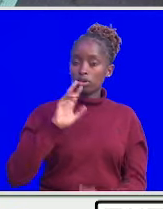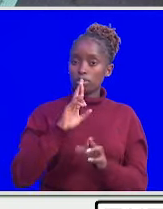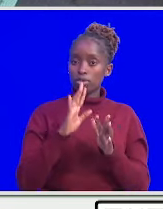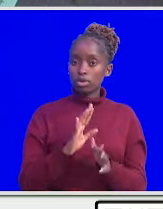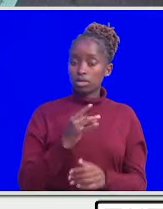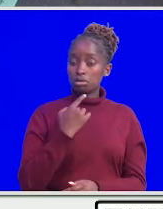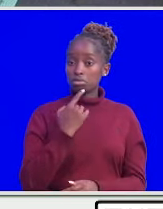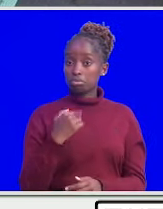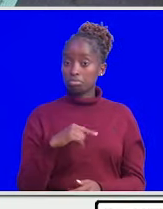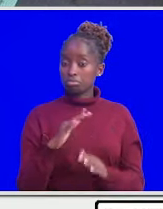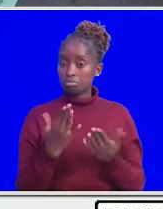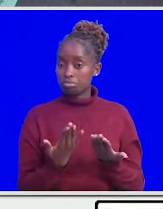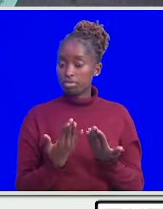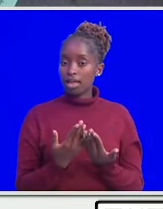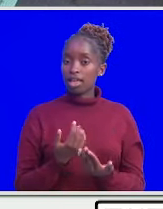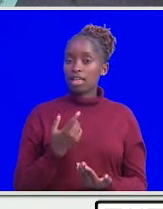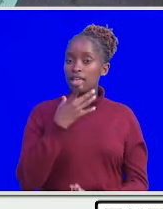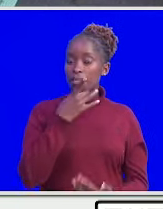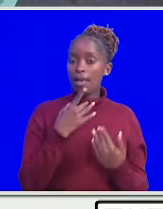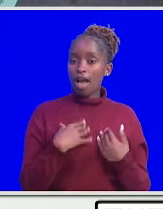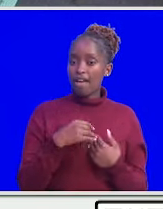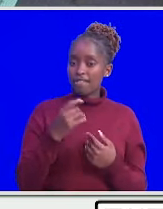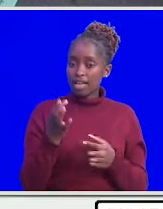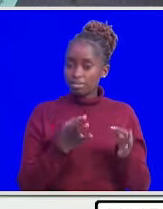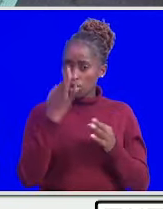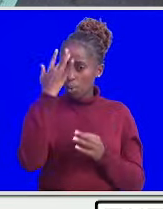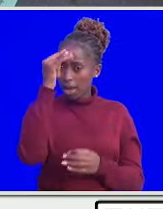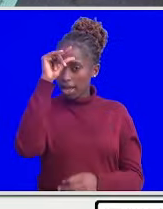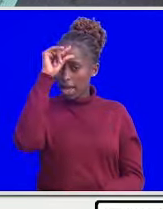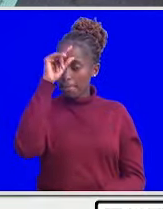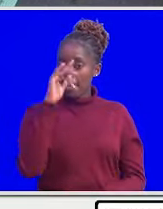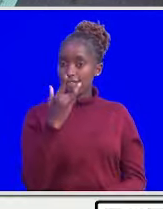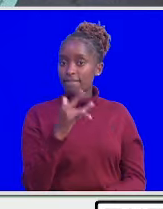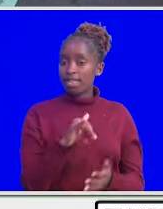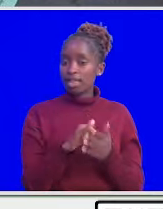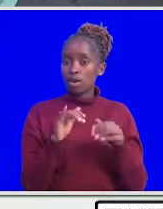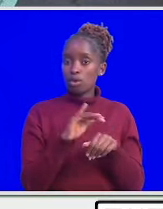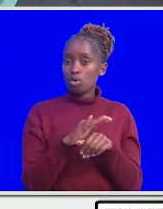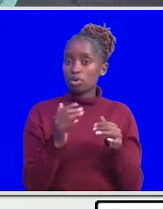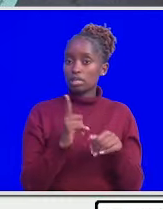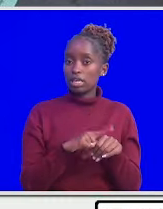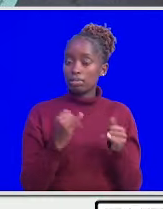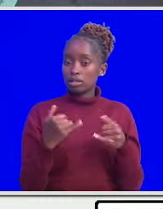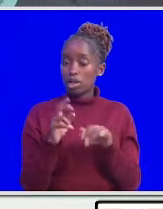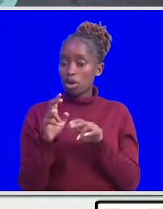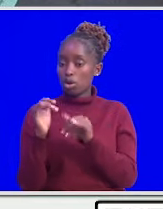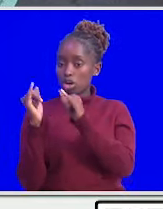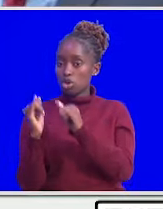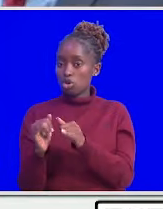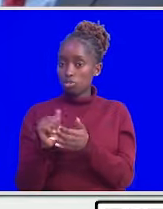was hard-pressed to explain why the government opted for direct procurement when settling for the new printing